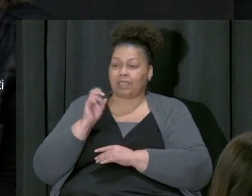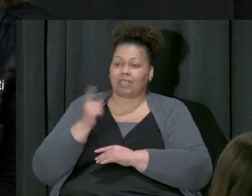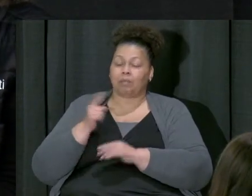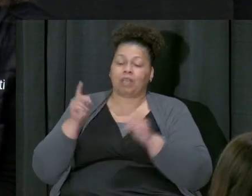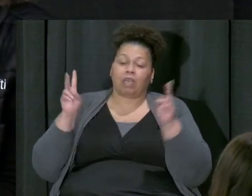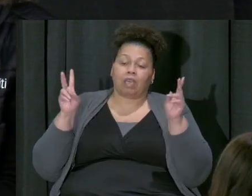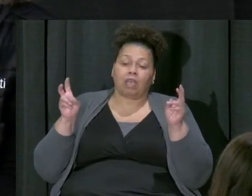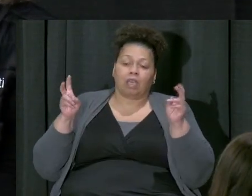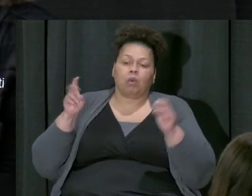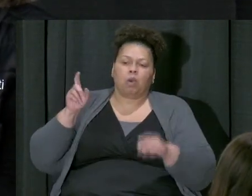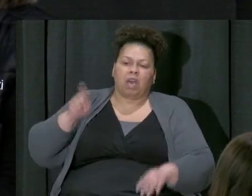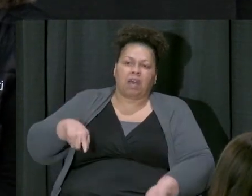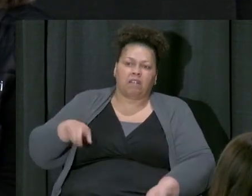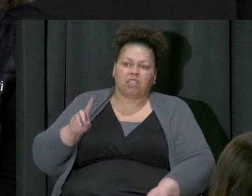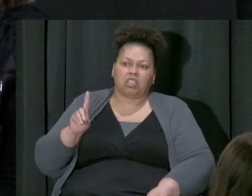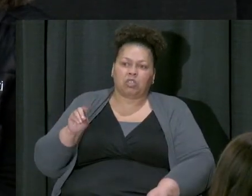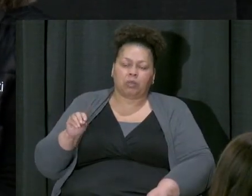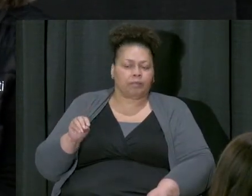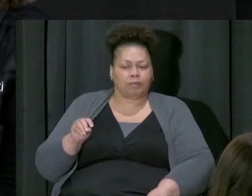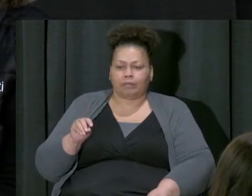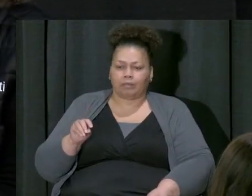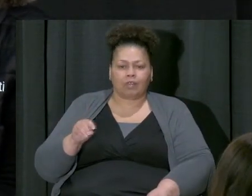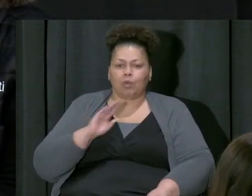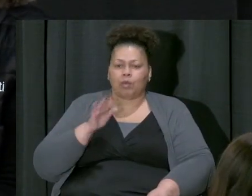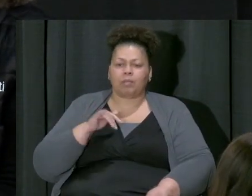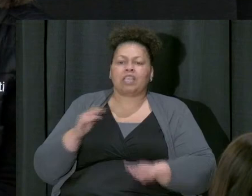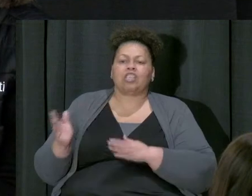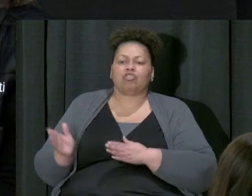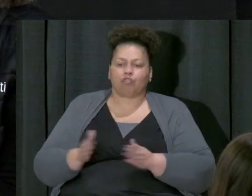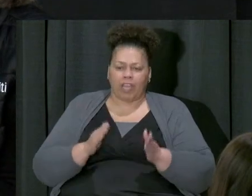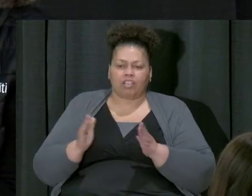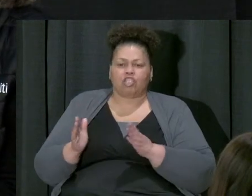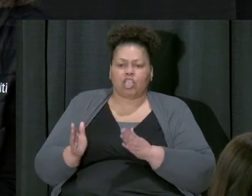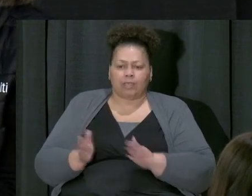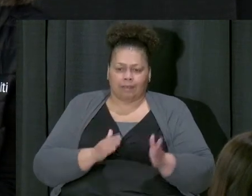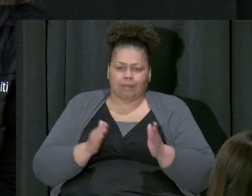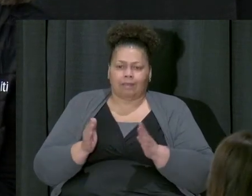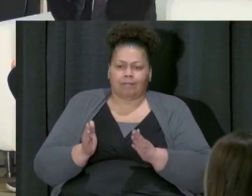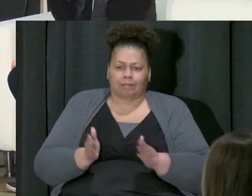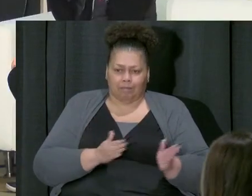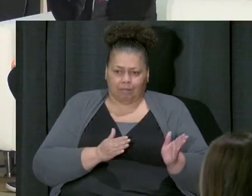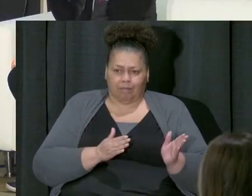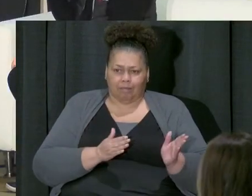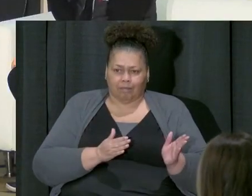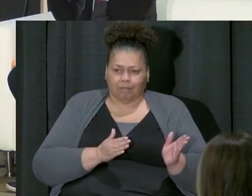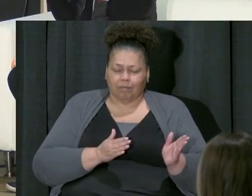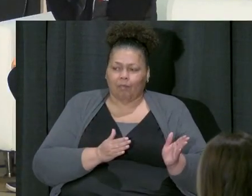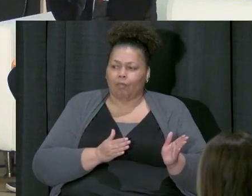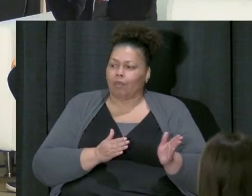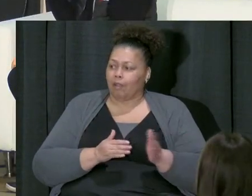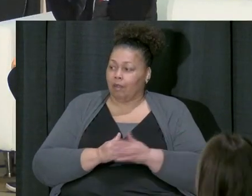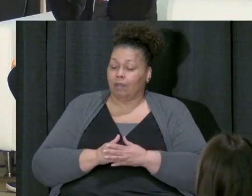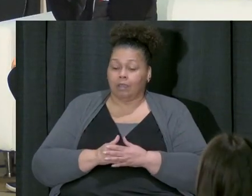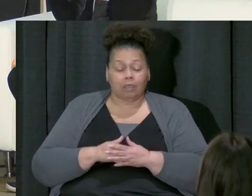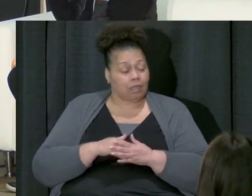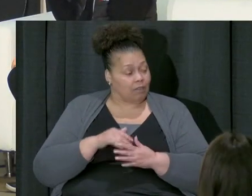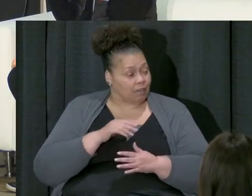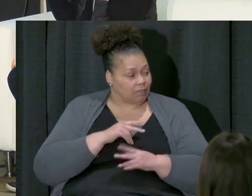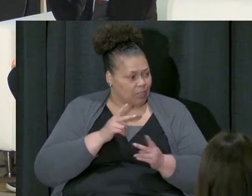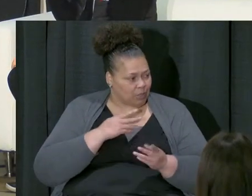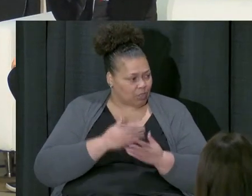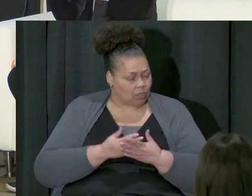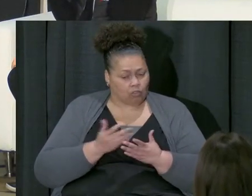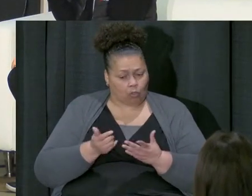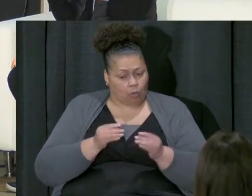to do anymore. It's going to be a strategy from the companies. Very good. So again, a little bit more on the app. So